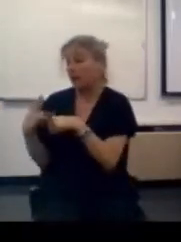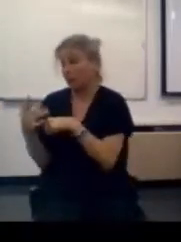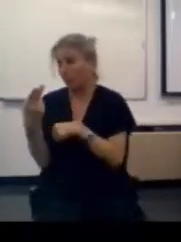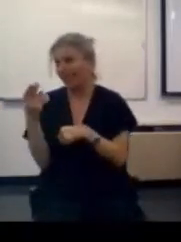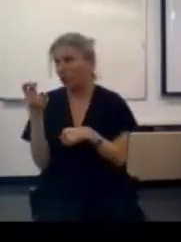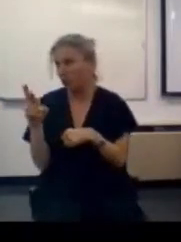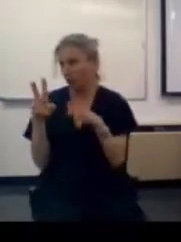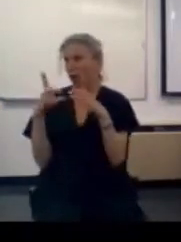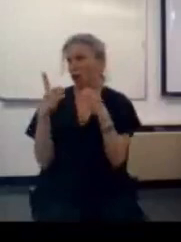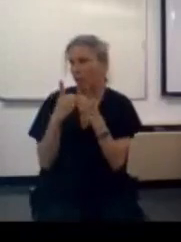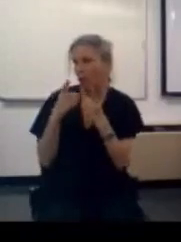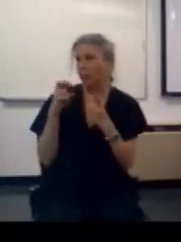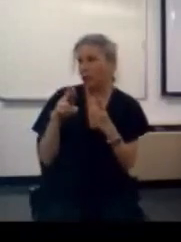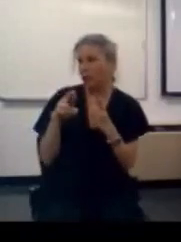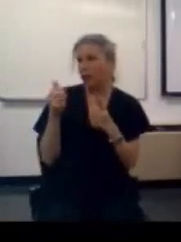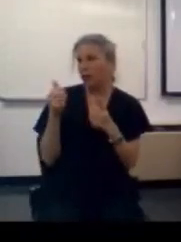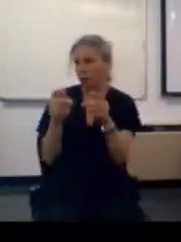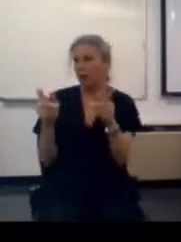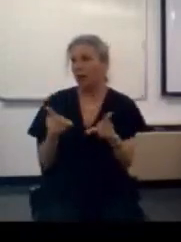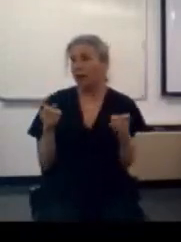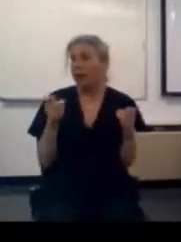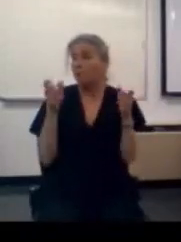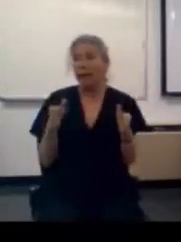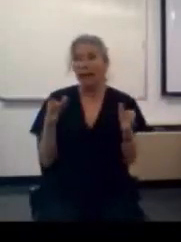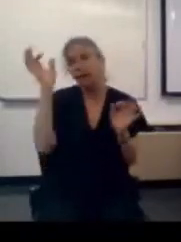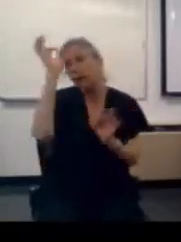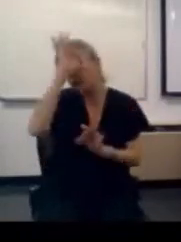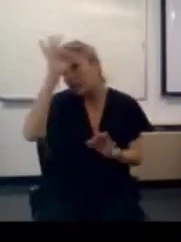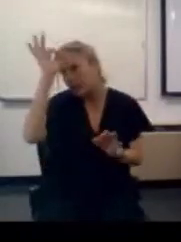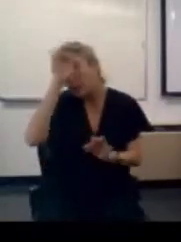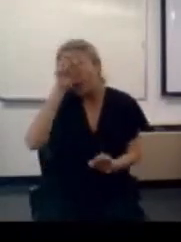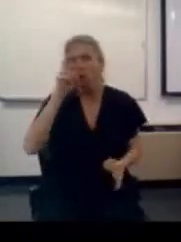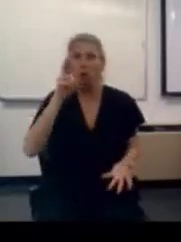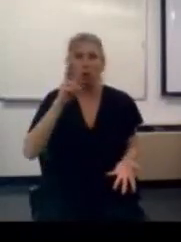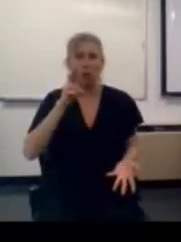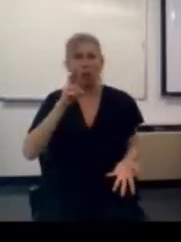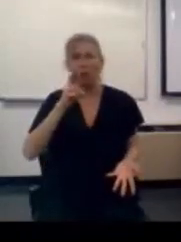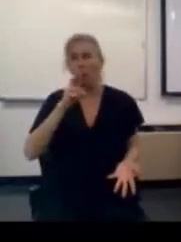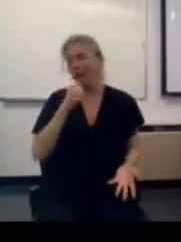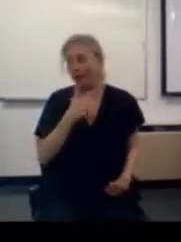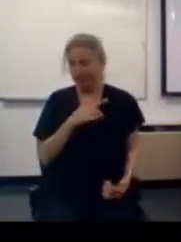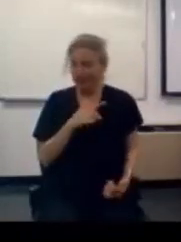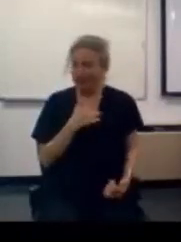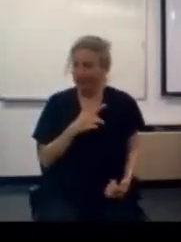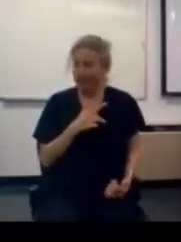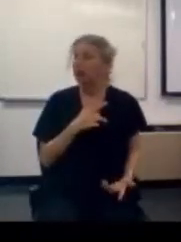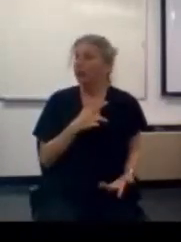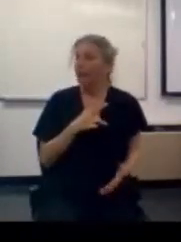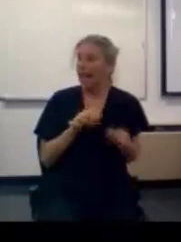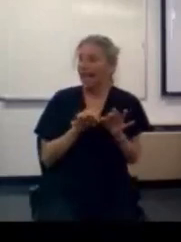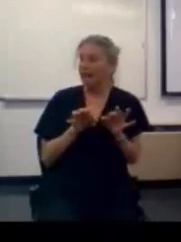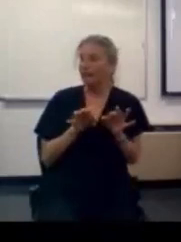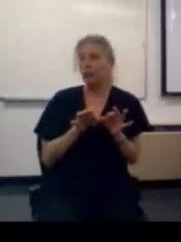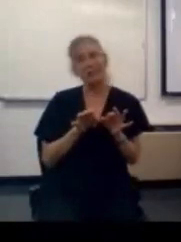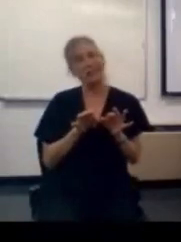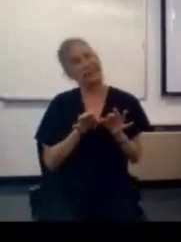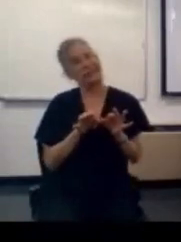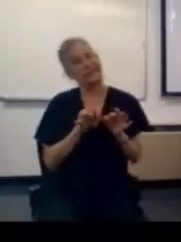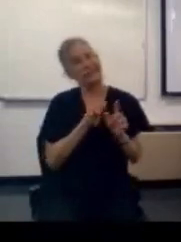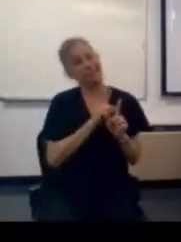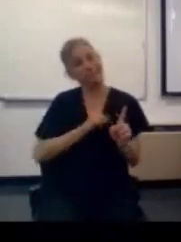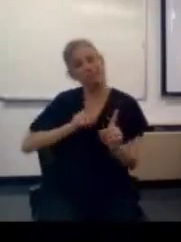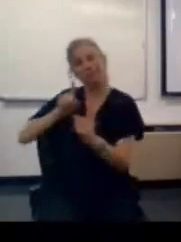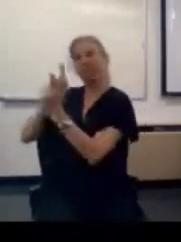available at your particular workplace, because it may be that a manager does not know or has not crossed this bridge before. And